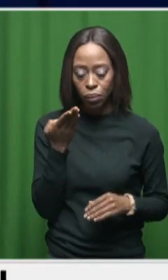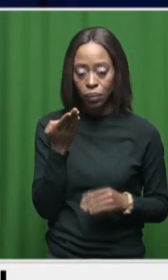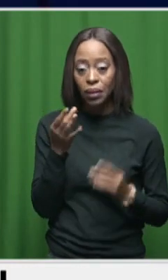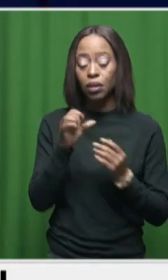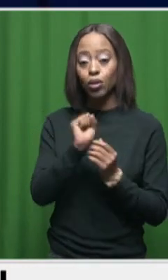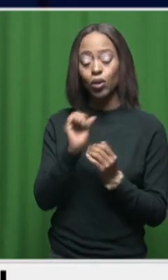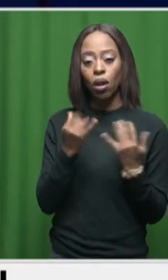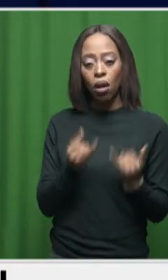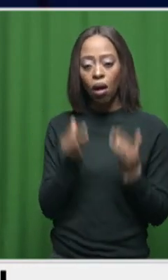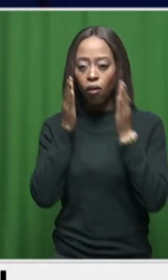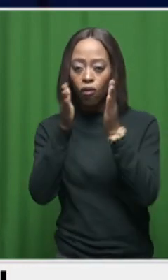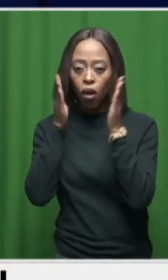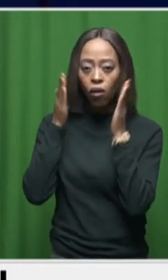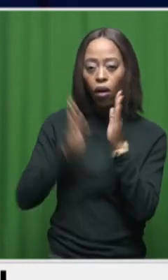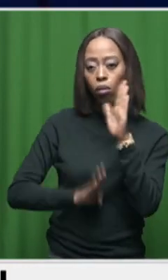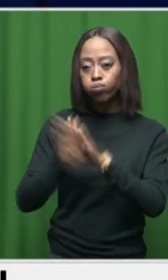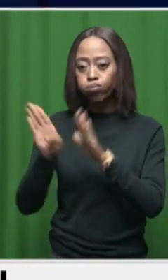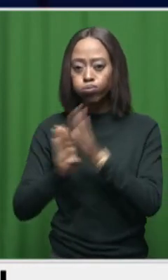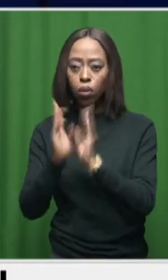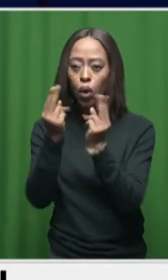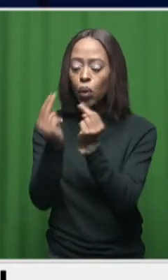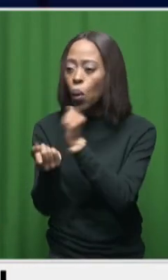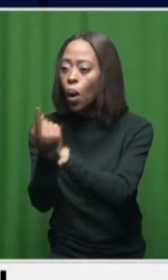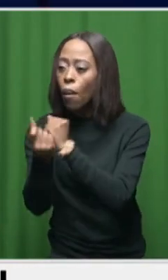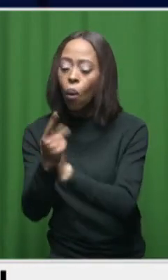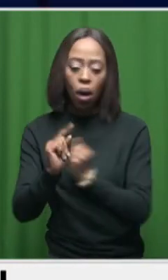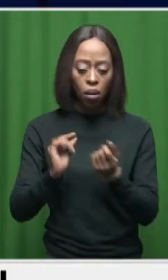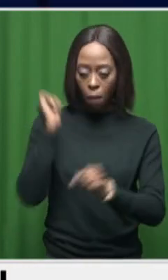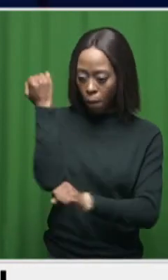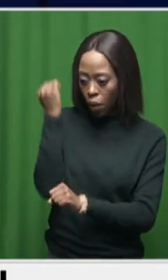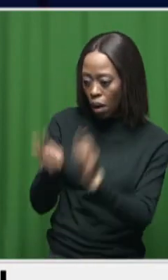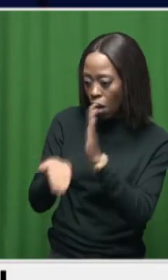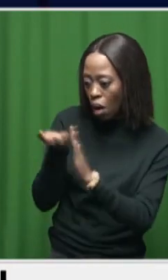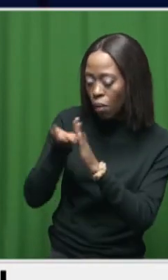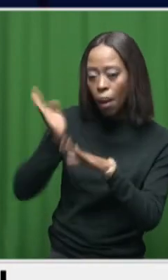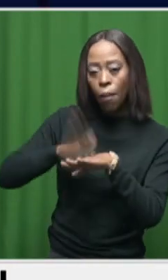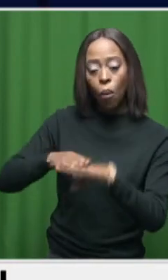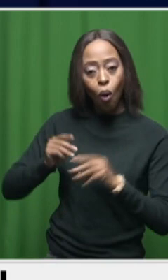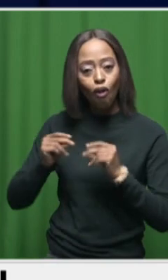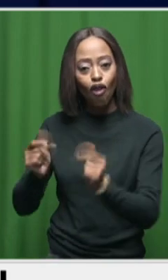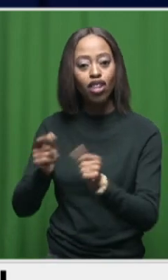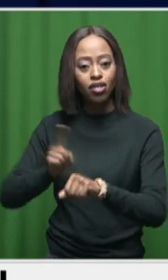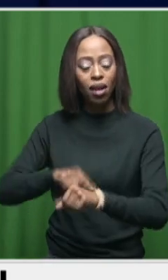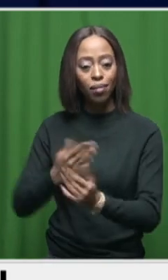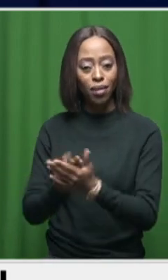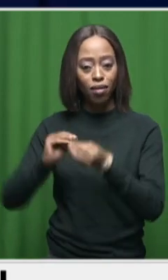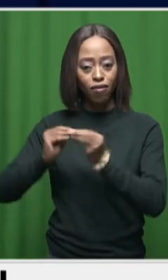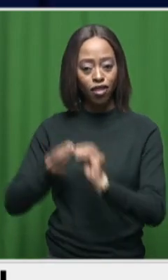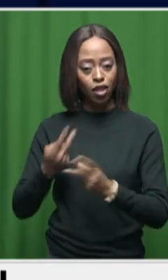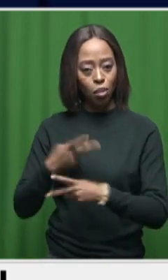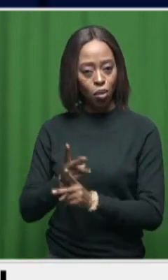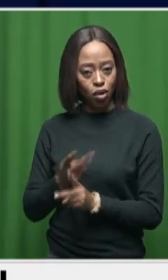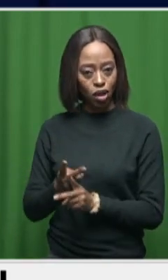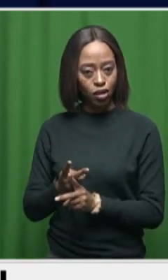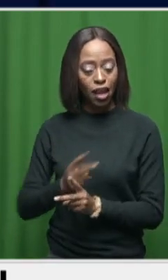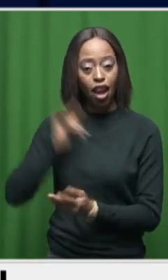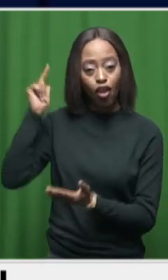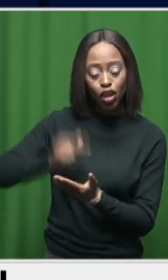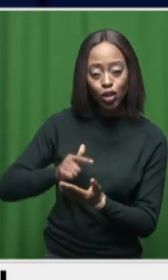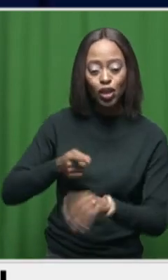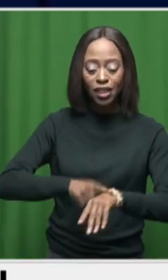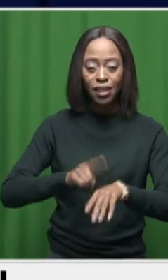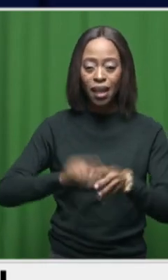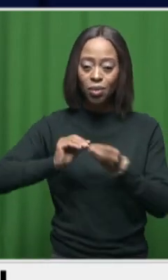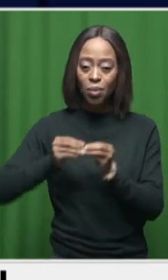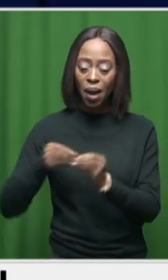by having a look at newer developments, upgraded products, to try and do this process at a much faster pace in reducing the production steps. So